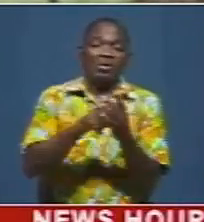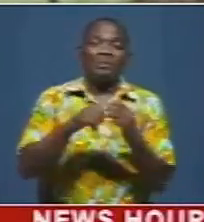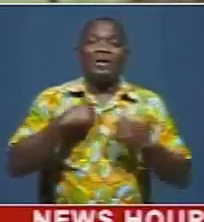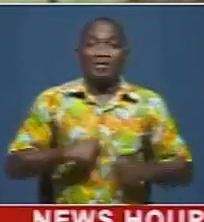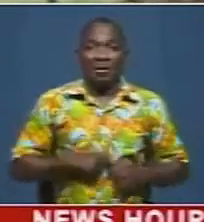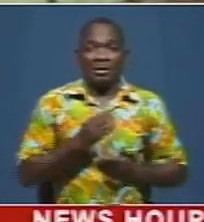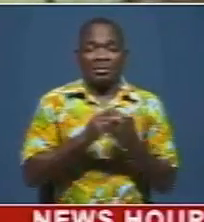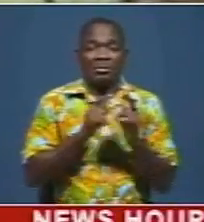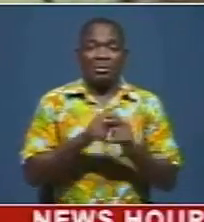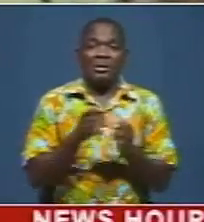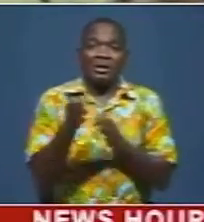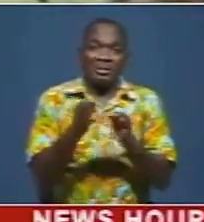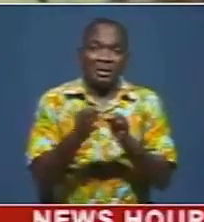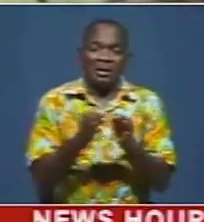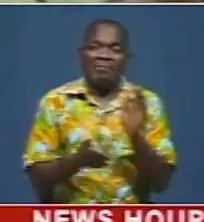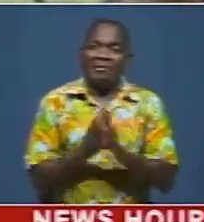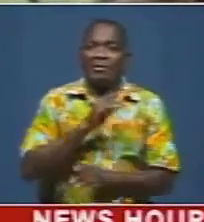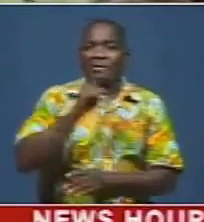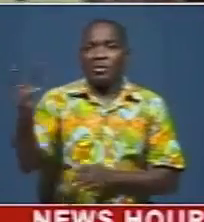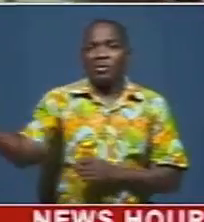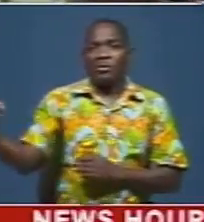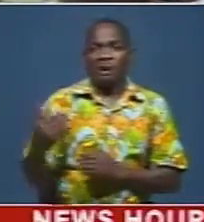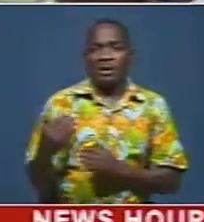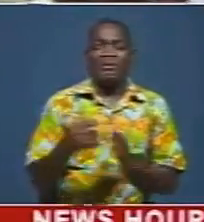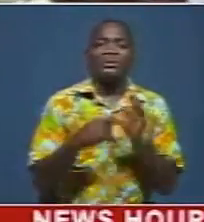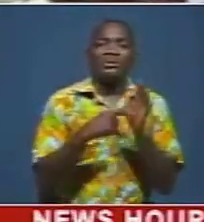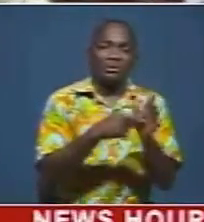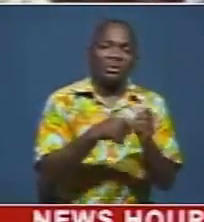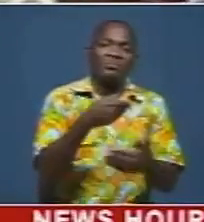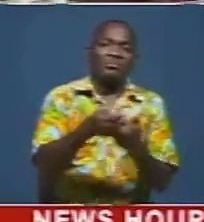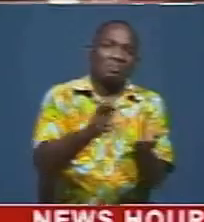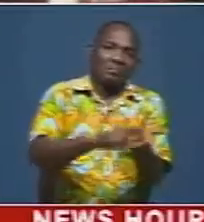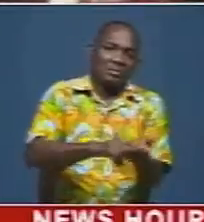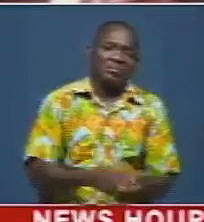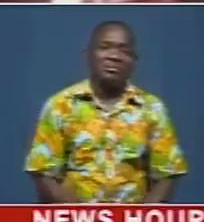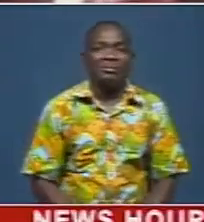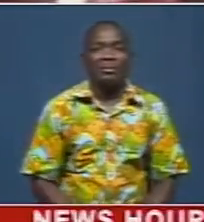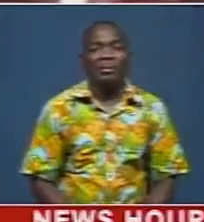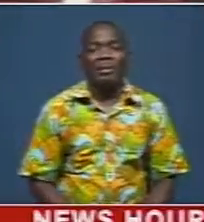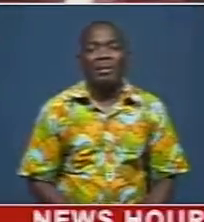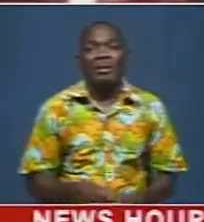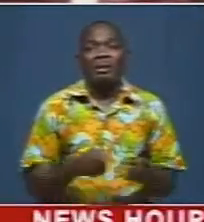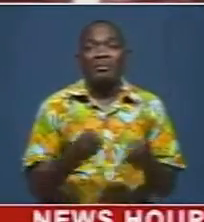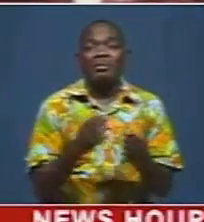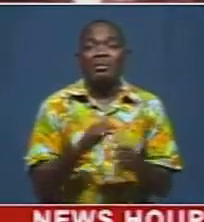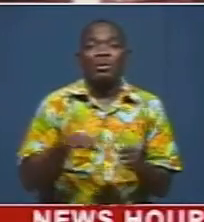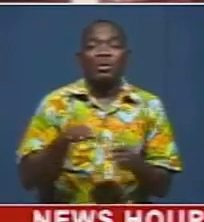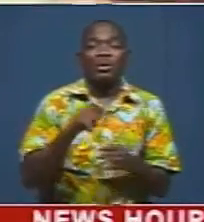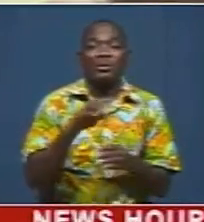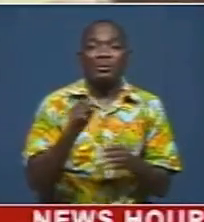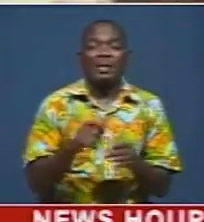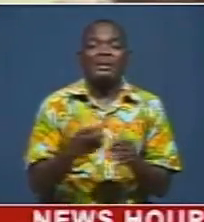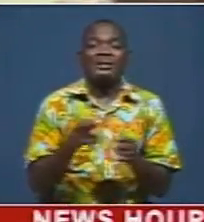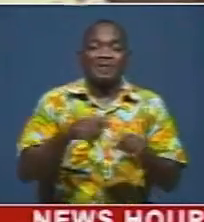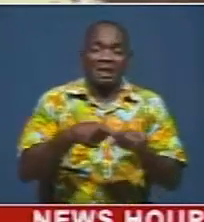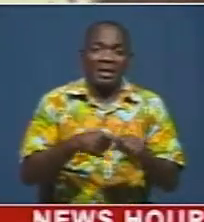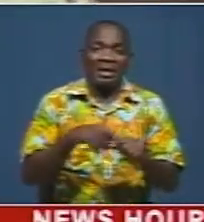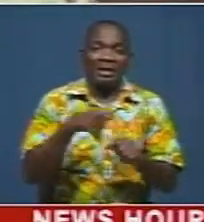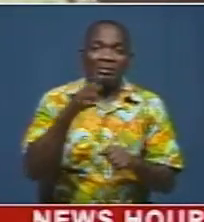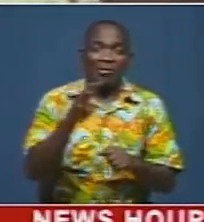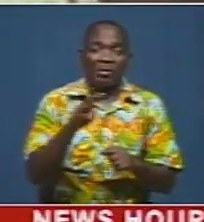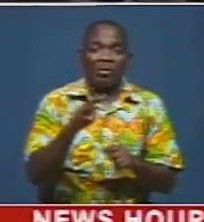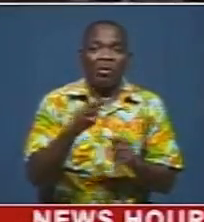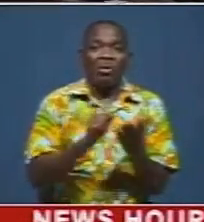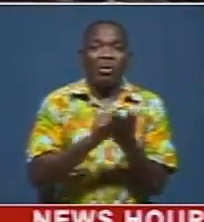them, they go get it and they come and the process continues. Mass registration across Tema will start from 24th